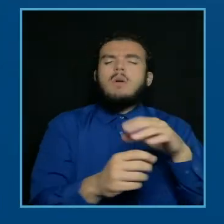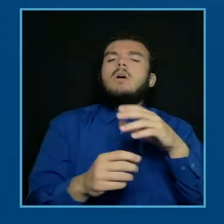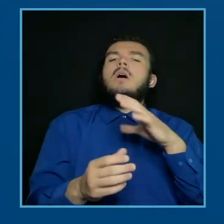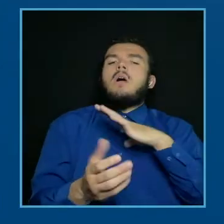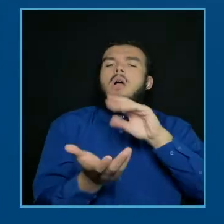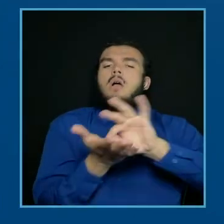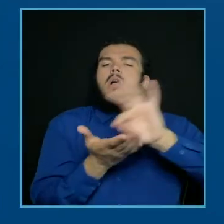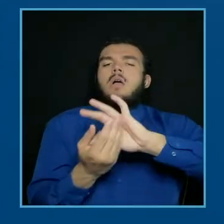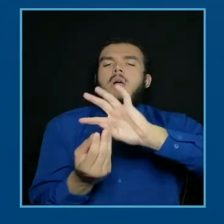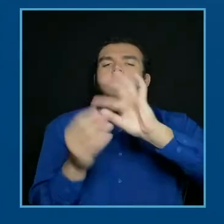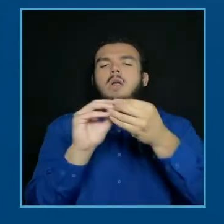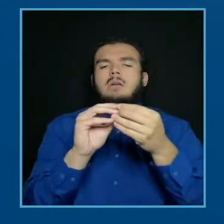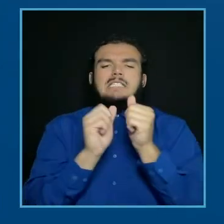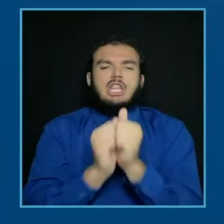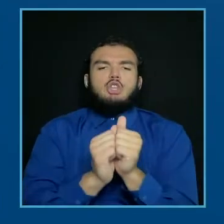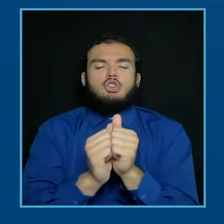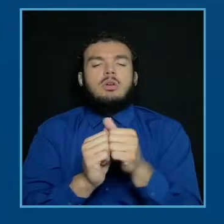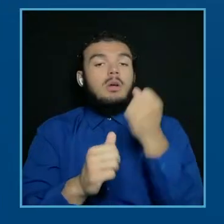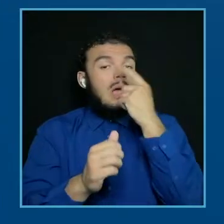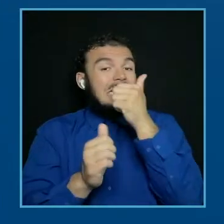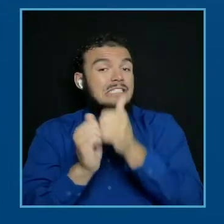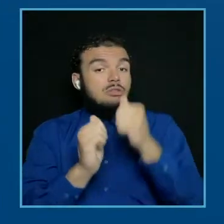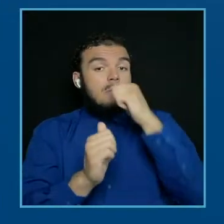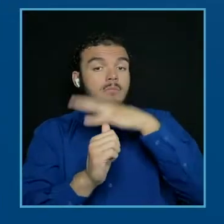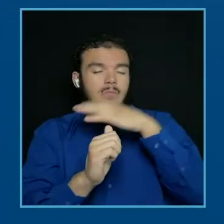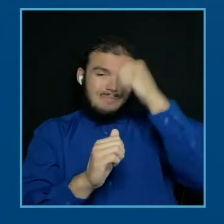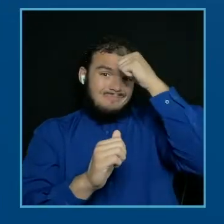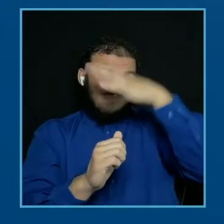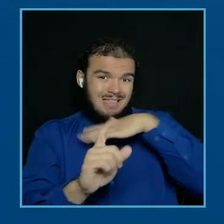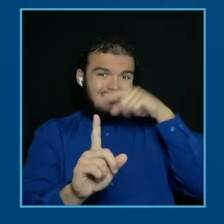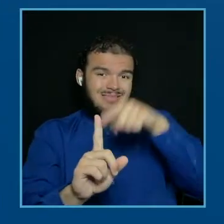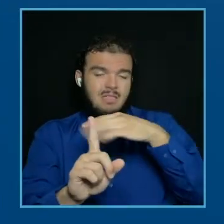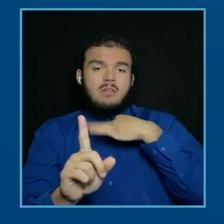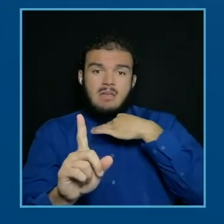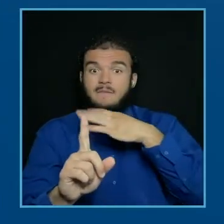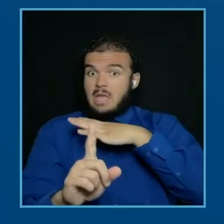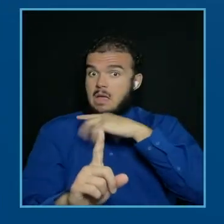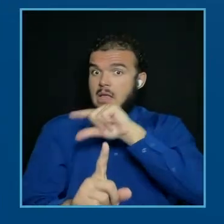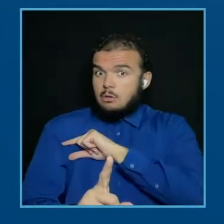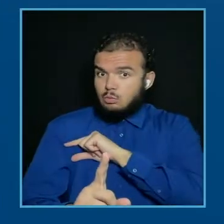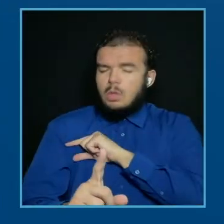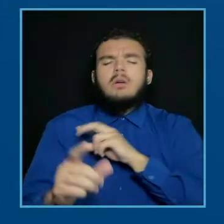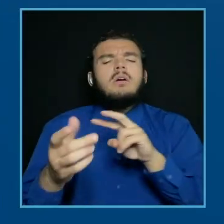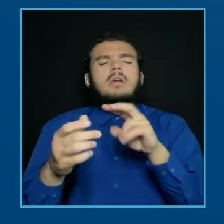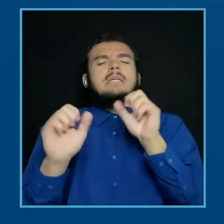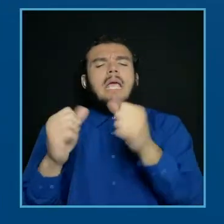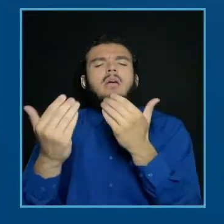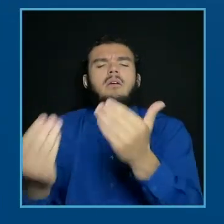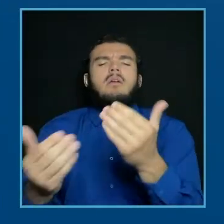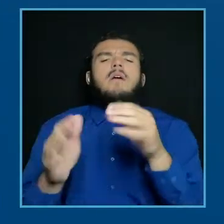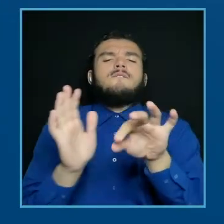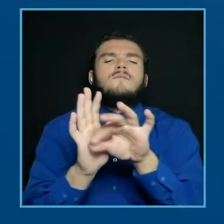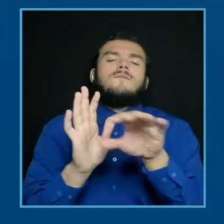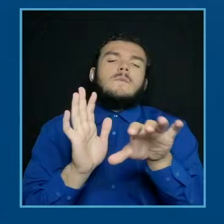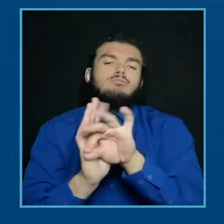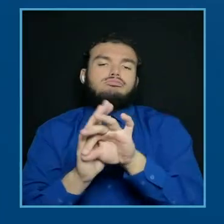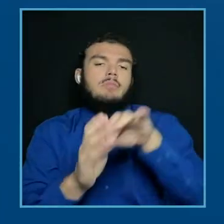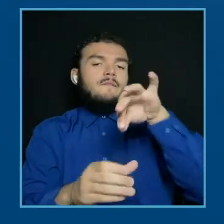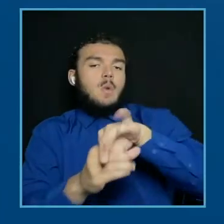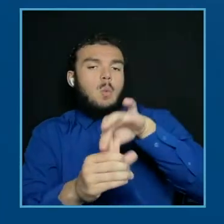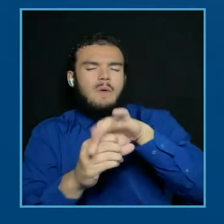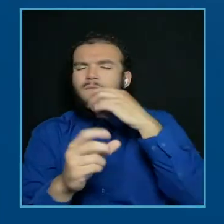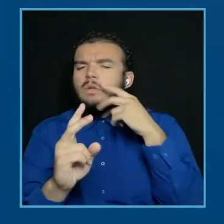together. Because each male candidate was eligible for both seats, they were able to receive votes on either of the two